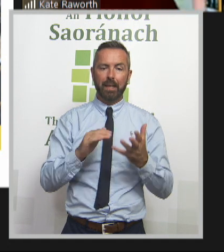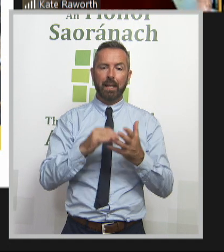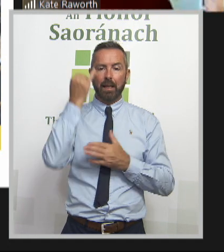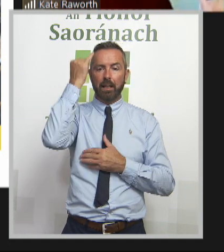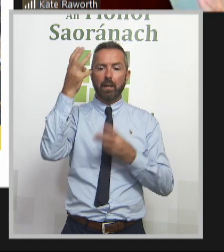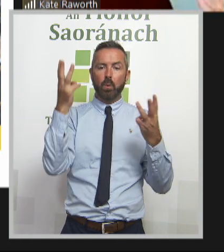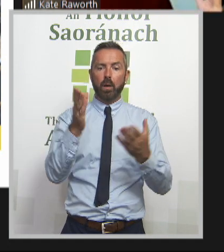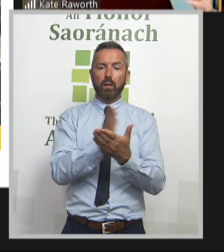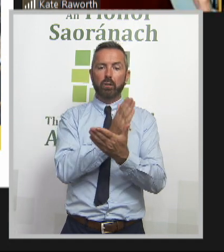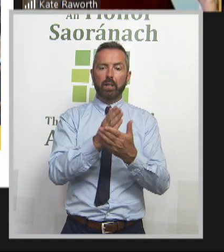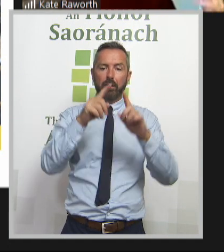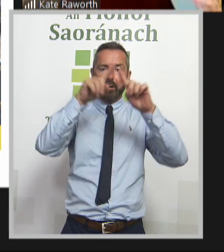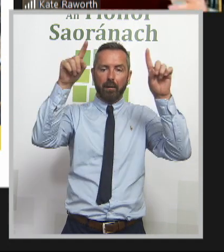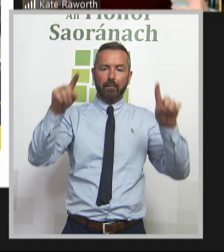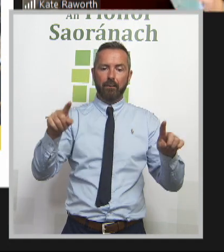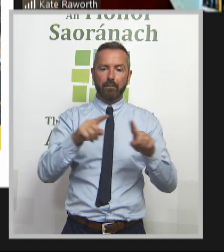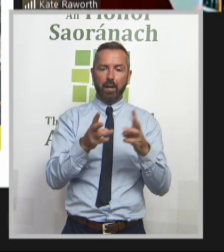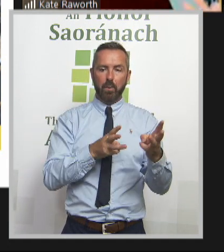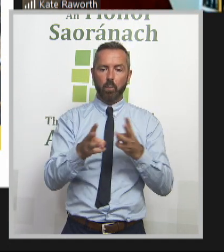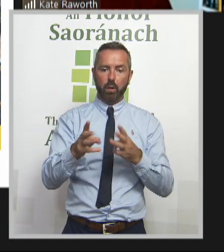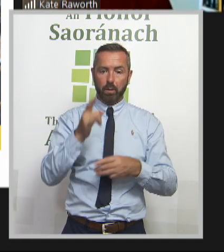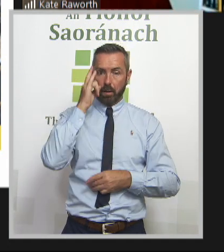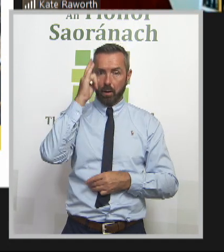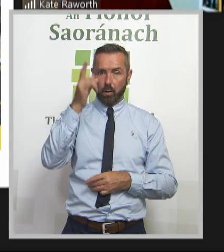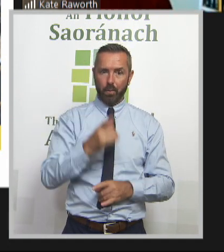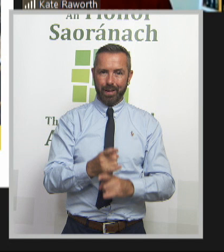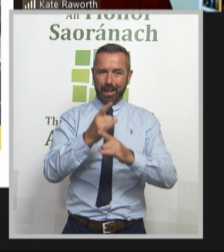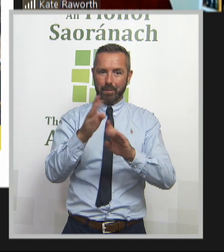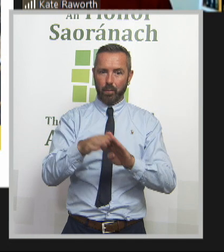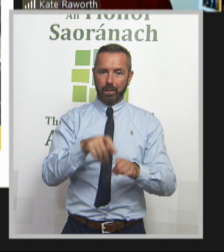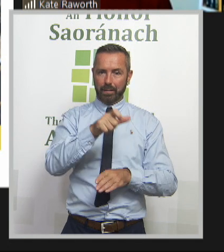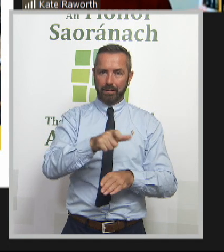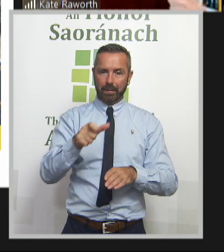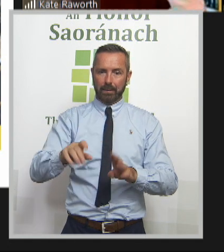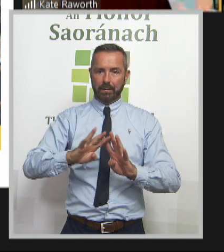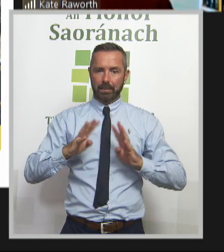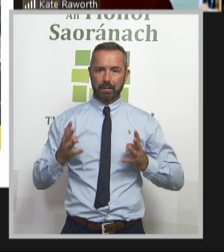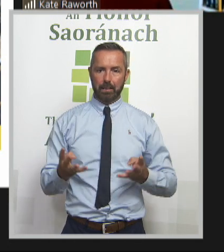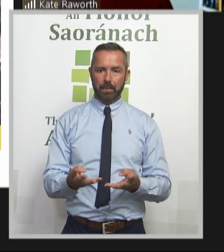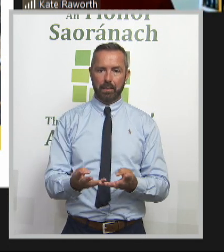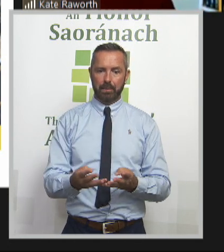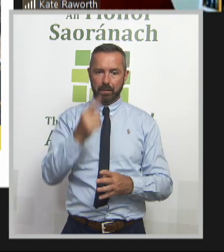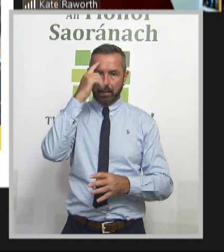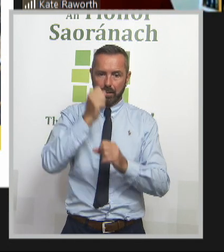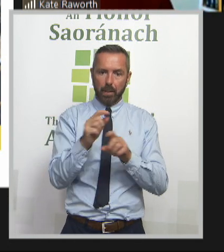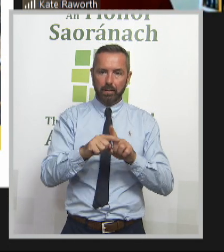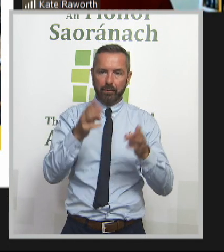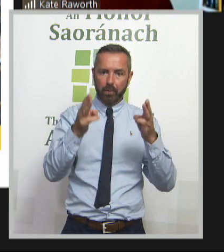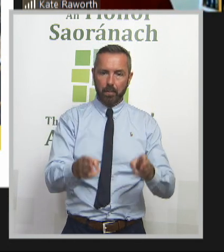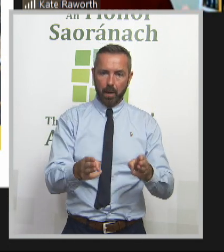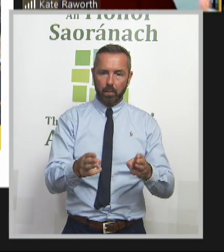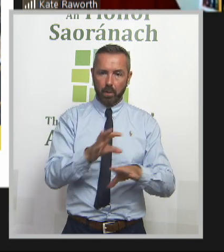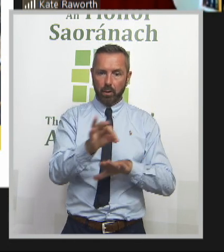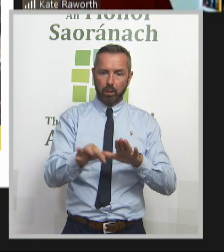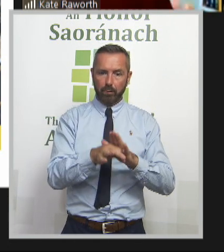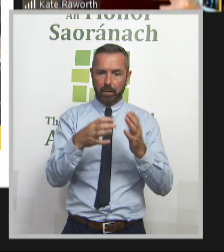is a framework that I hope will serve you throughout the Citizens' Assembly for thinking of all the different powers that the state has.